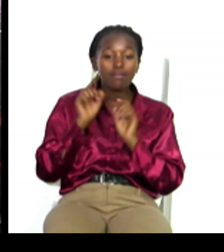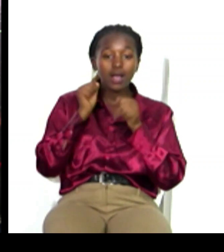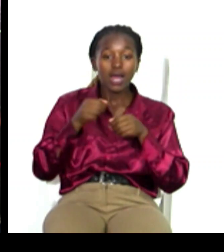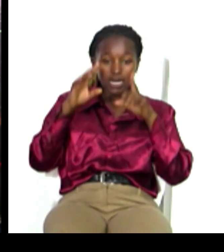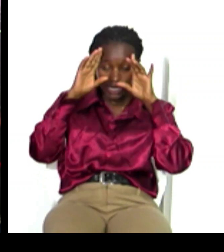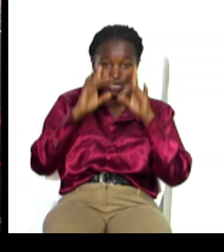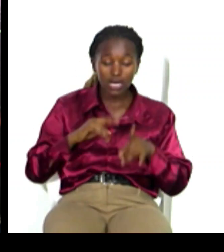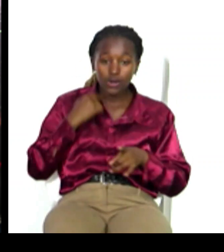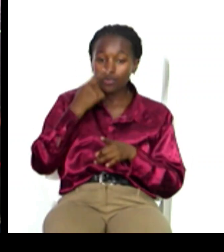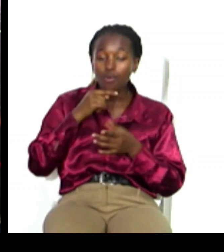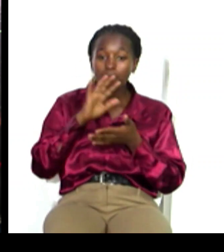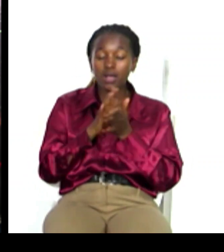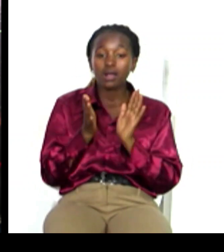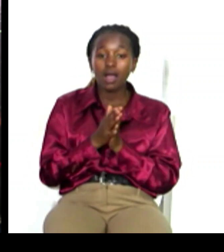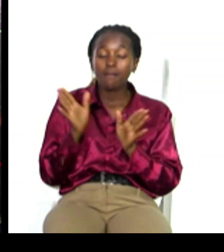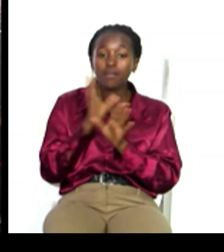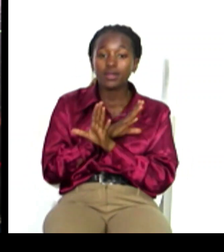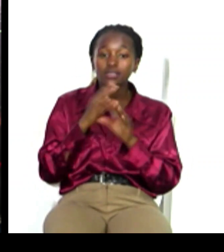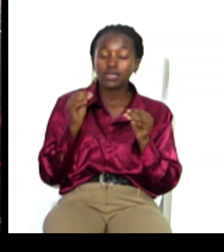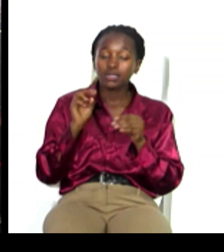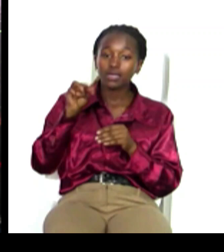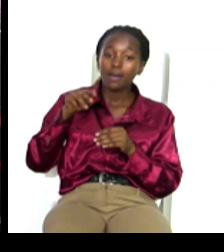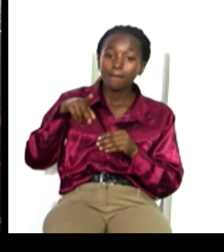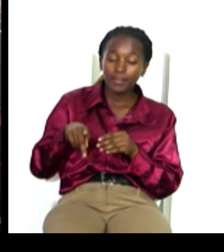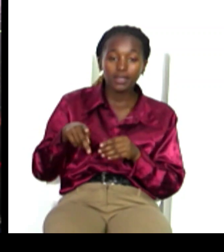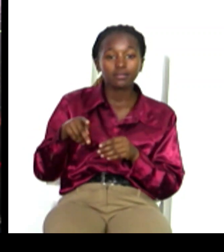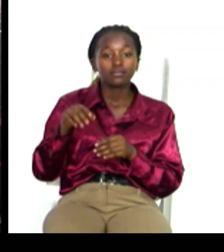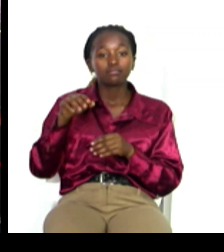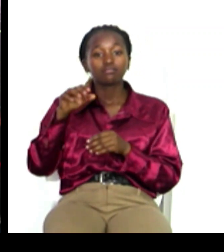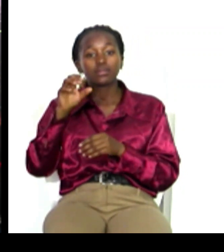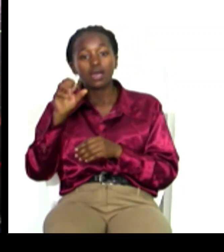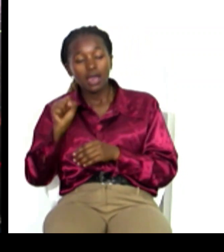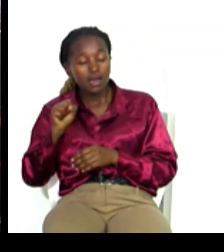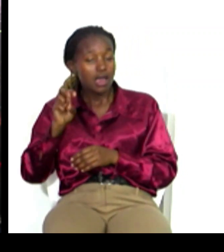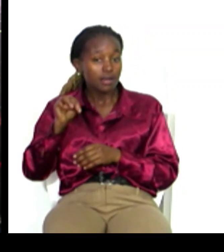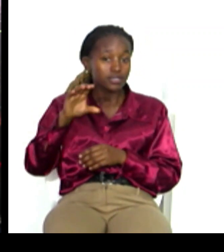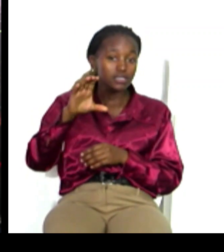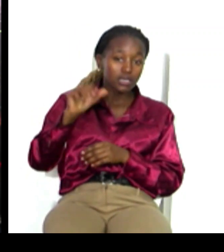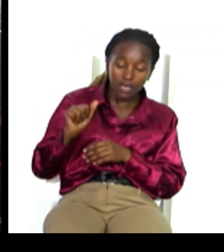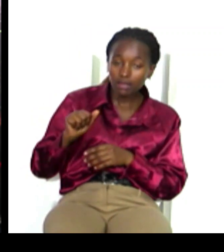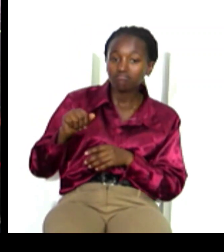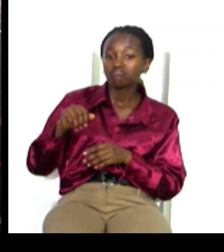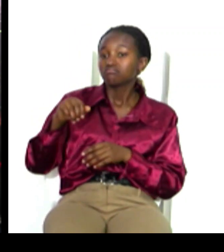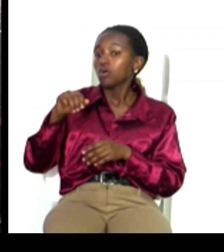president, the MP, the MCA, senator, governor of